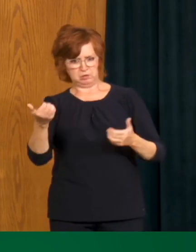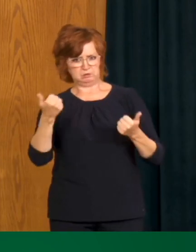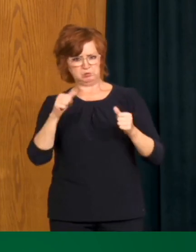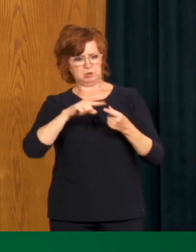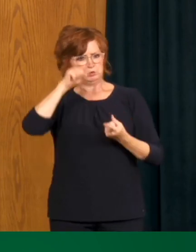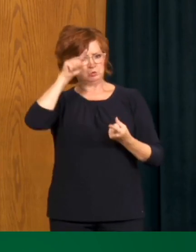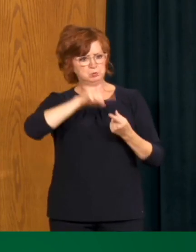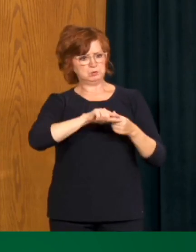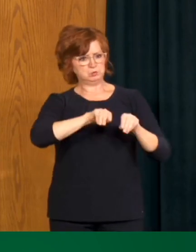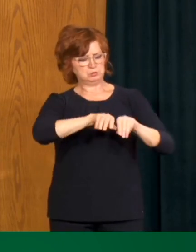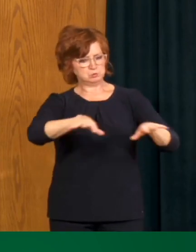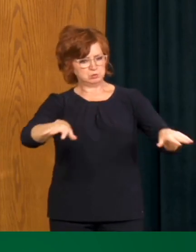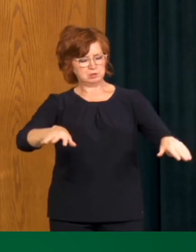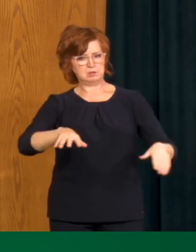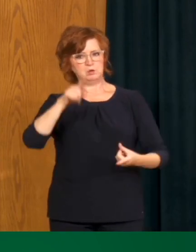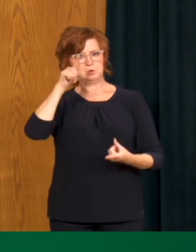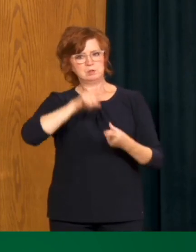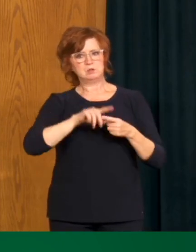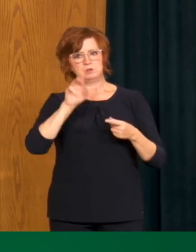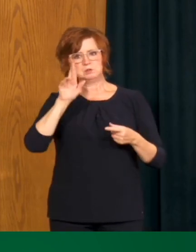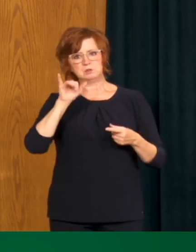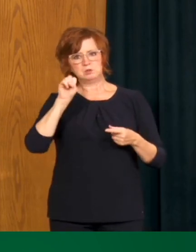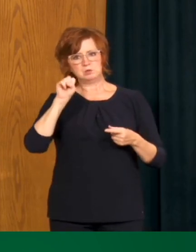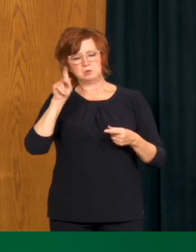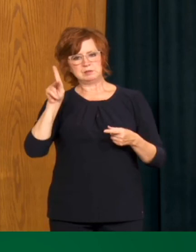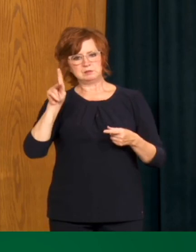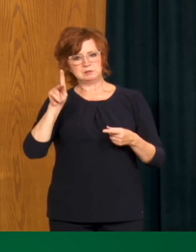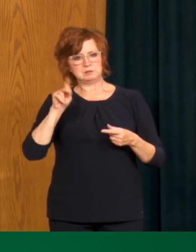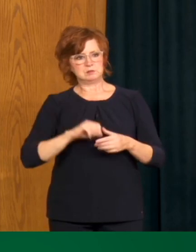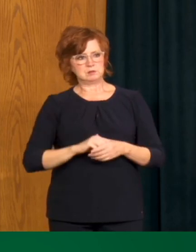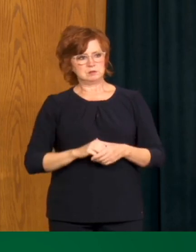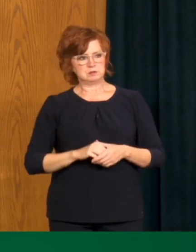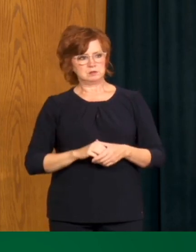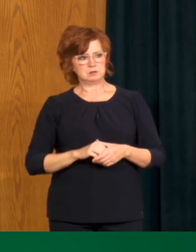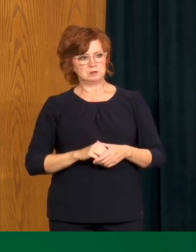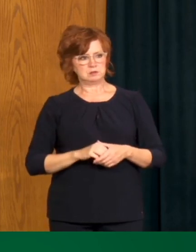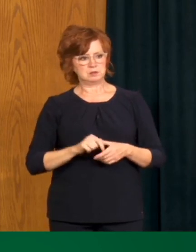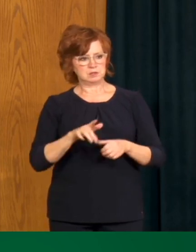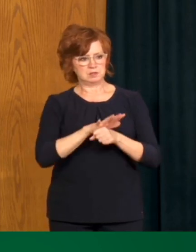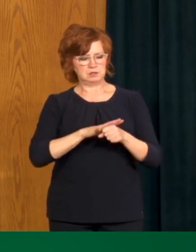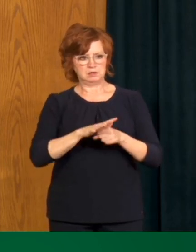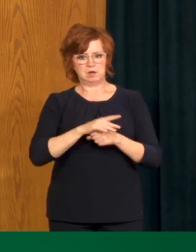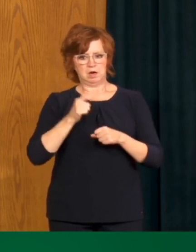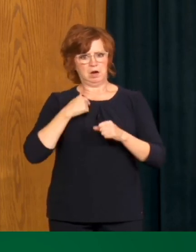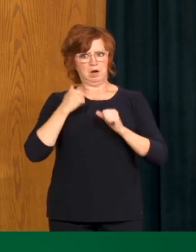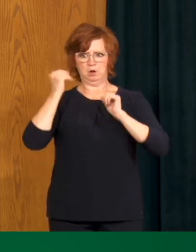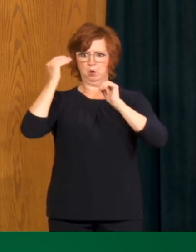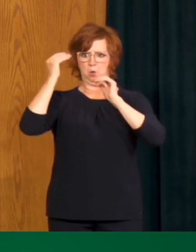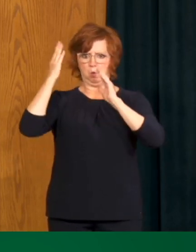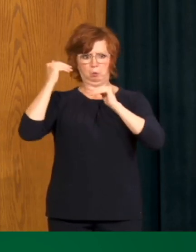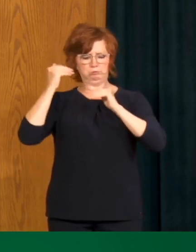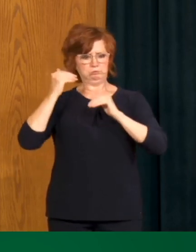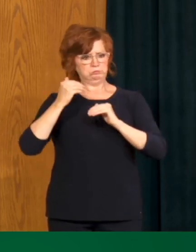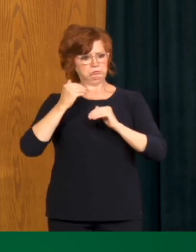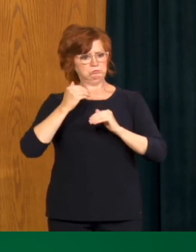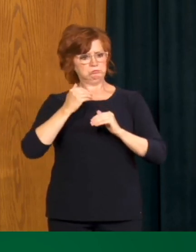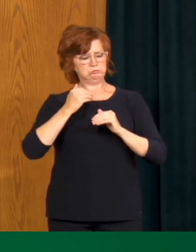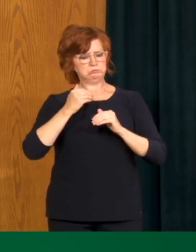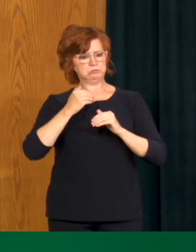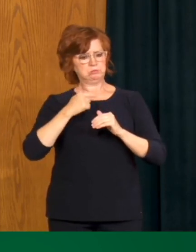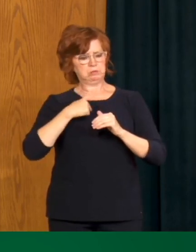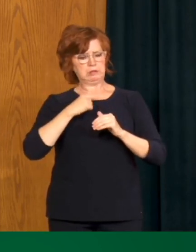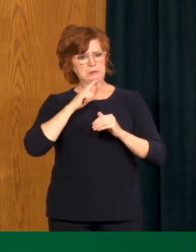outside of their communities and into the surrounding communities. So I would sincerely hope that we